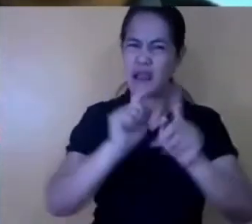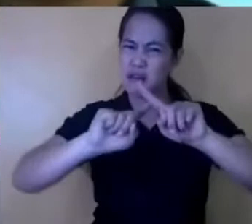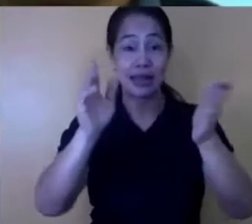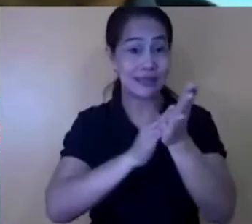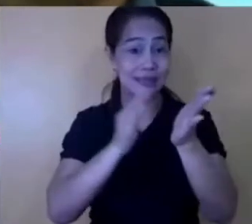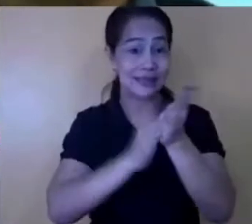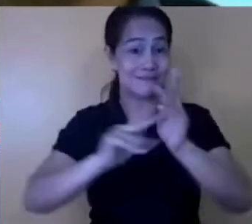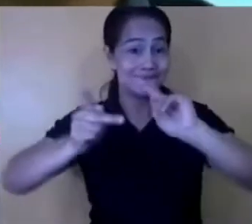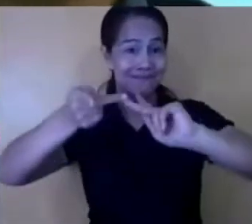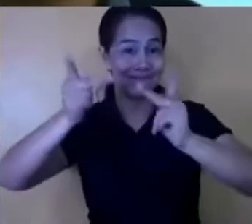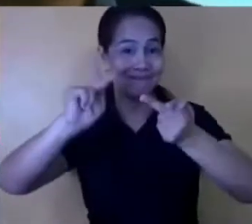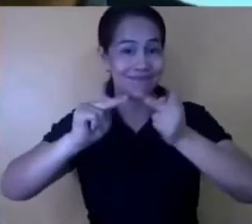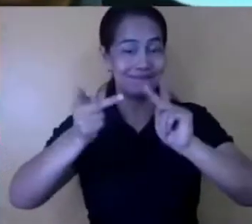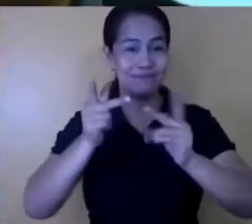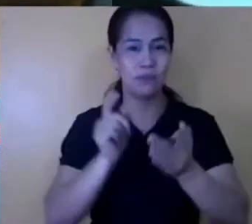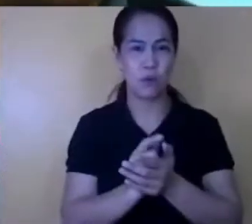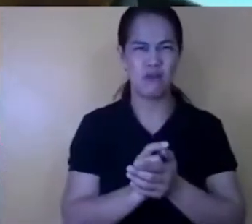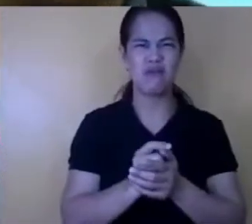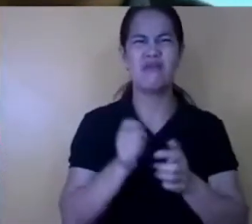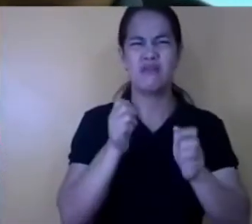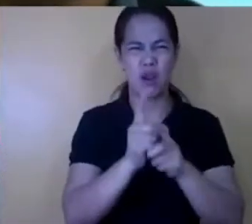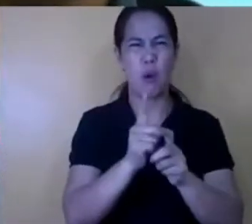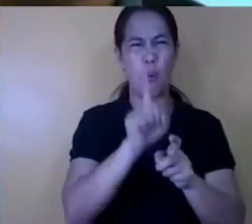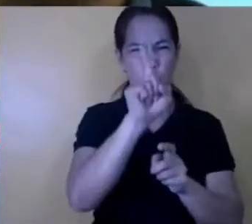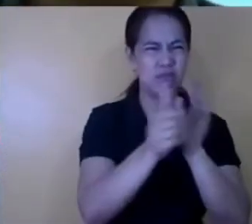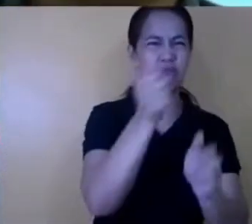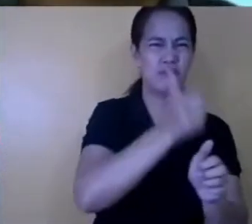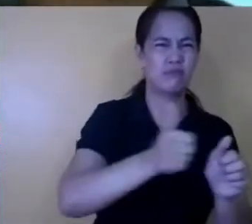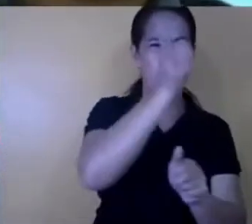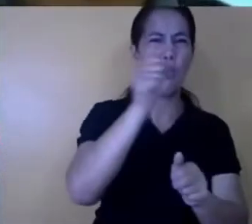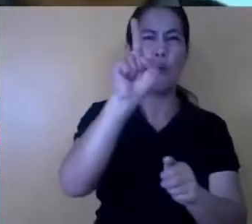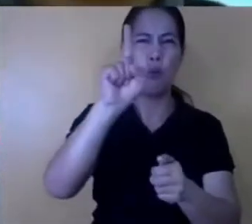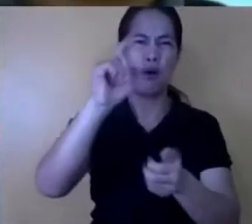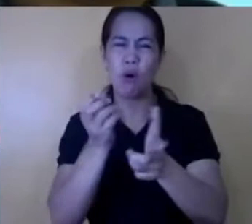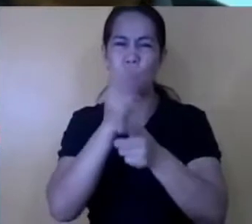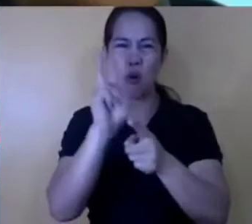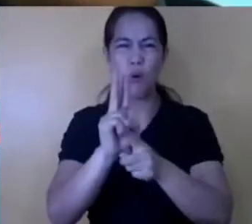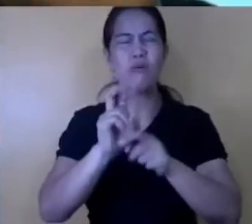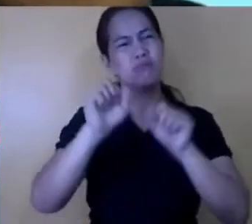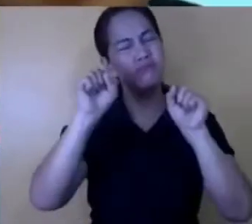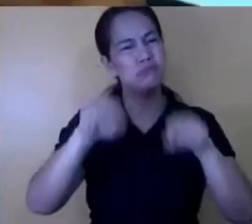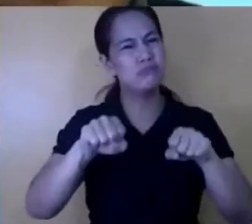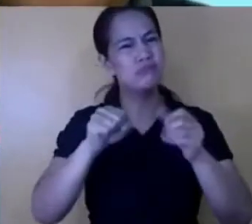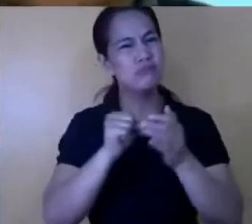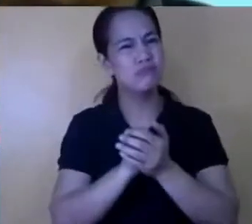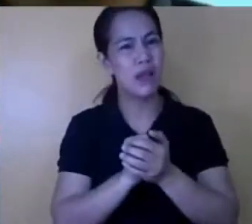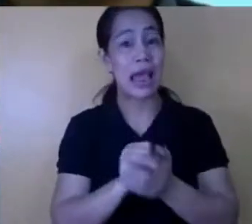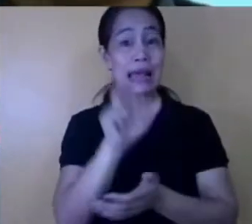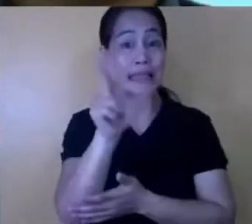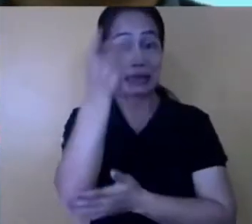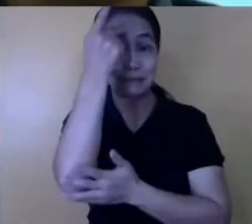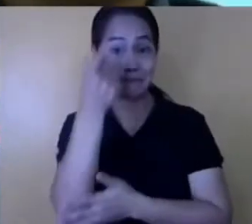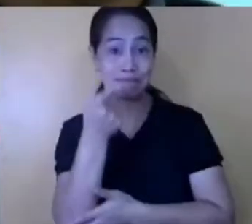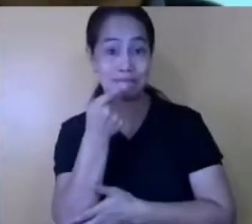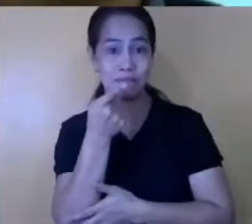stakeholders, either one superior, one colleague, one learner, or probably three parents, as long as it